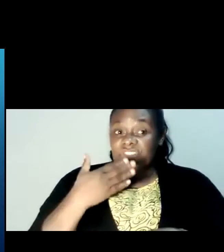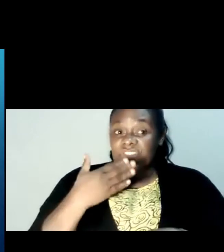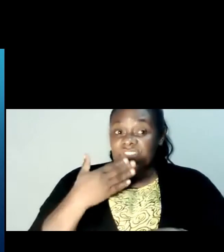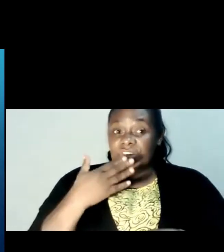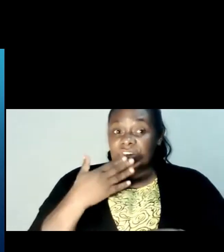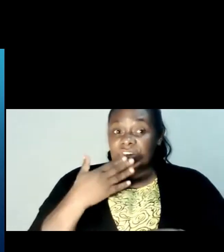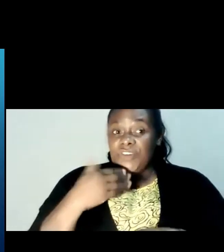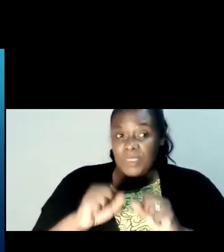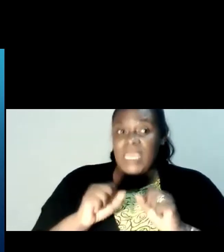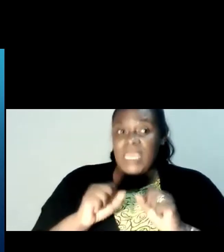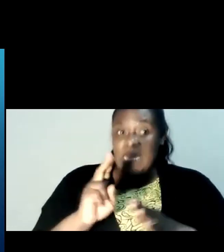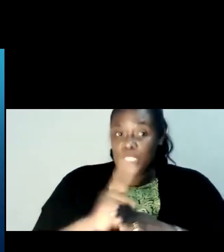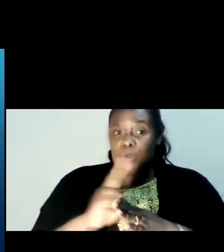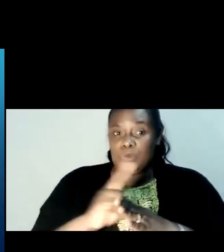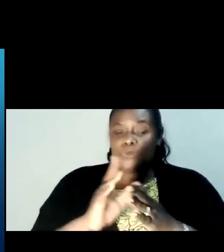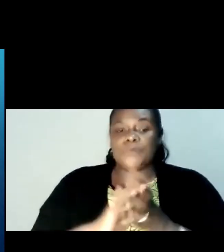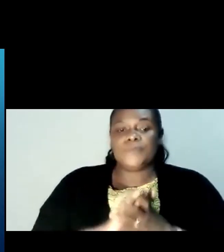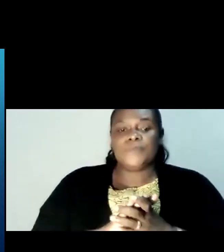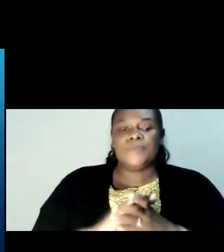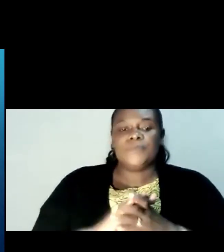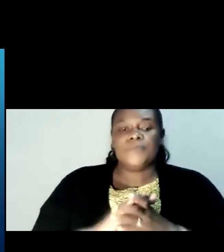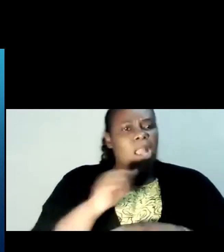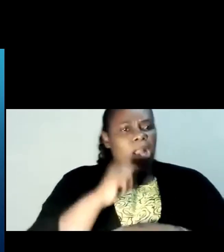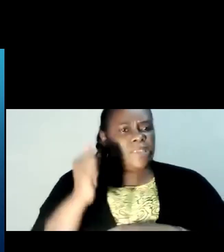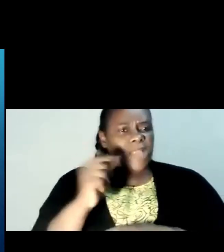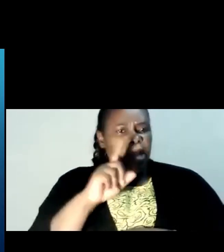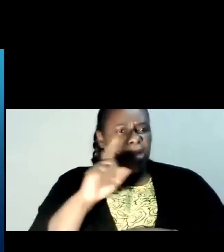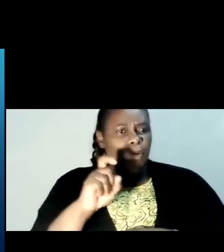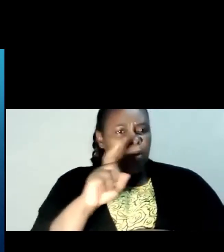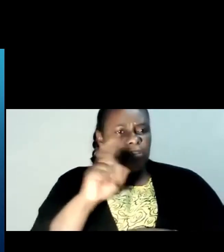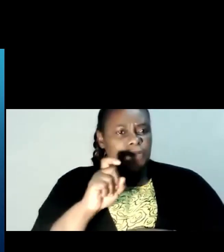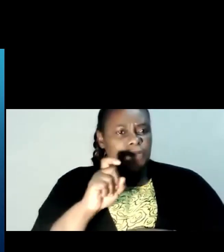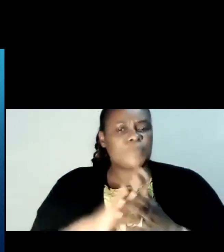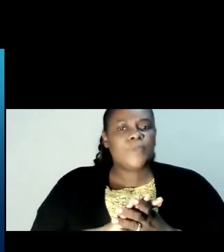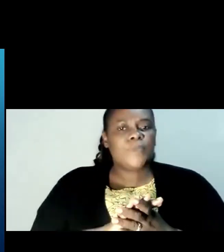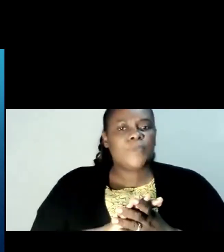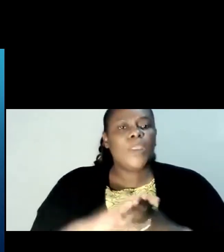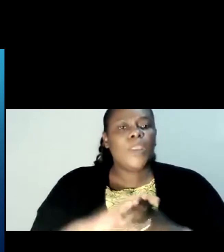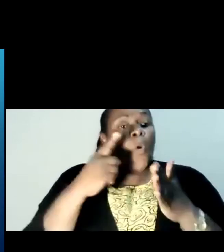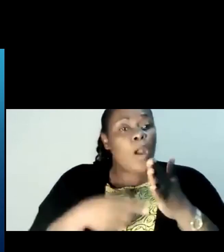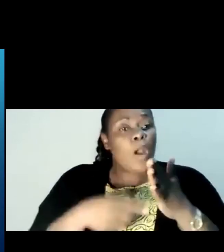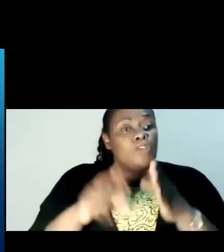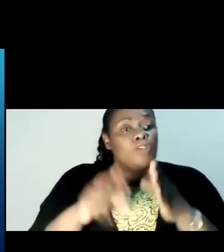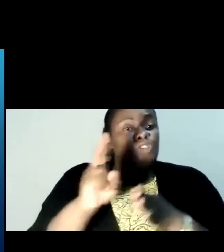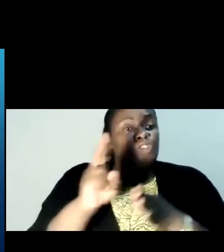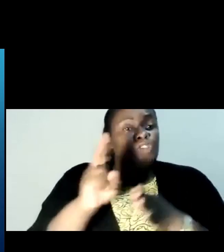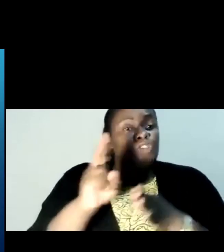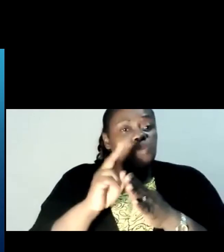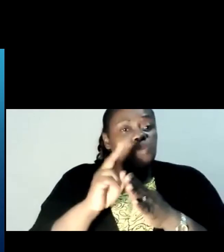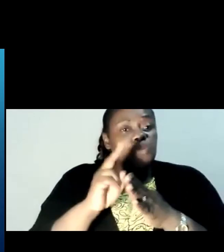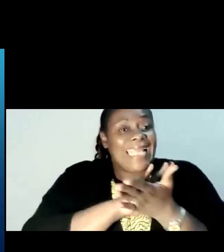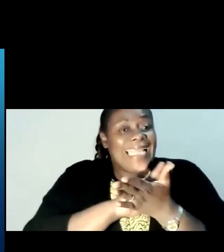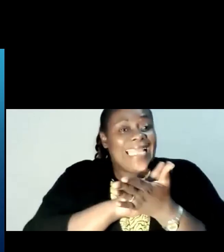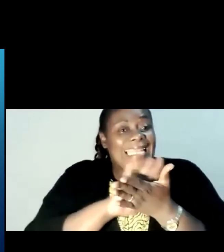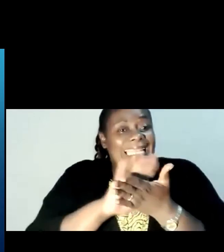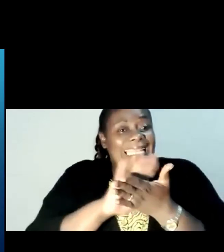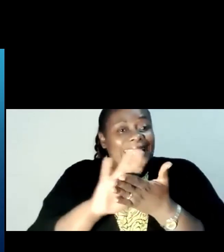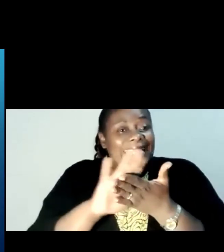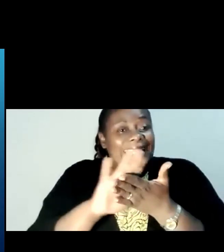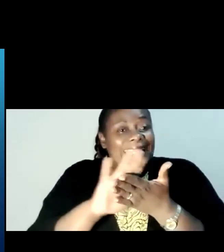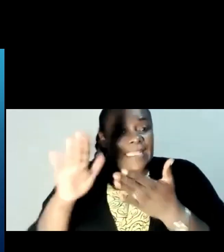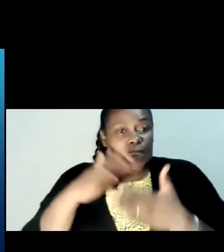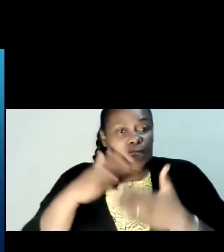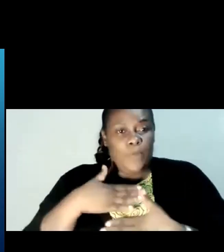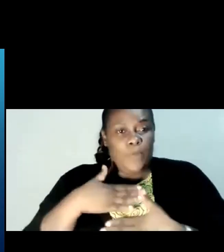Someone else is asking about what they should take to purge the body to cleanse the blood. So I don't usually